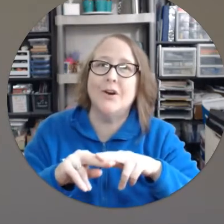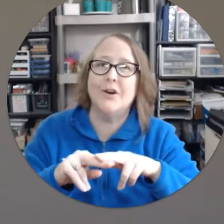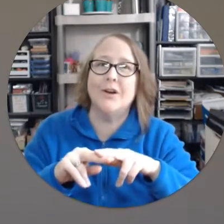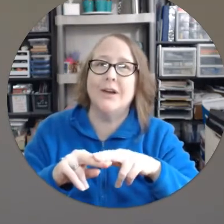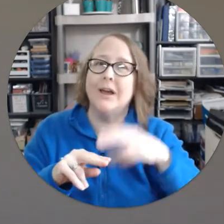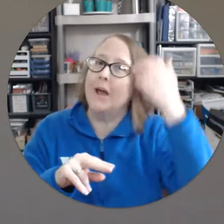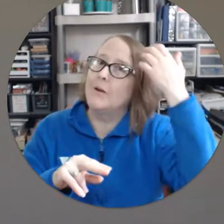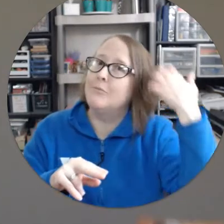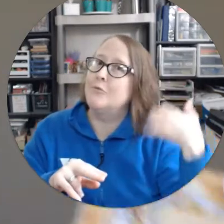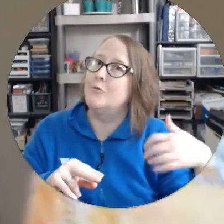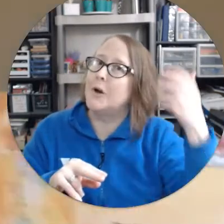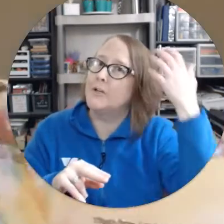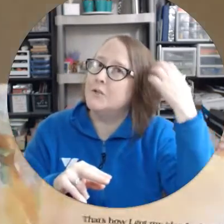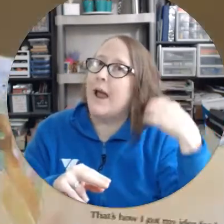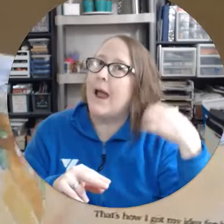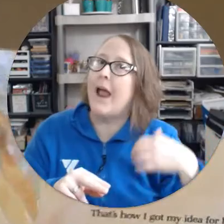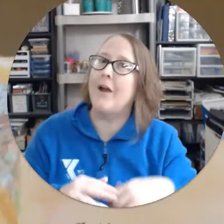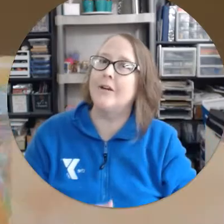brush my hair."